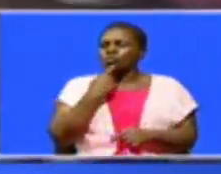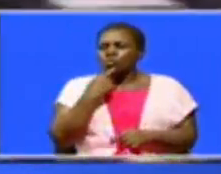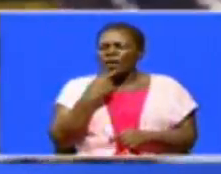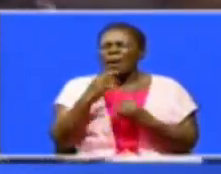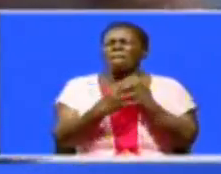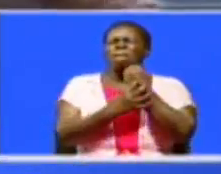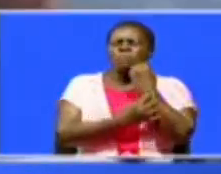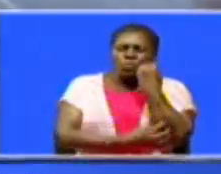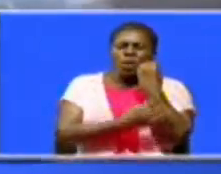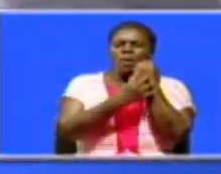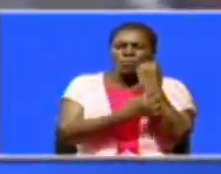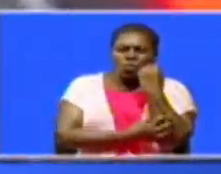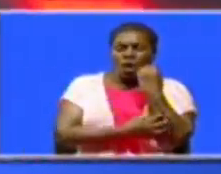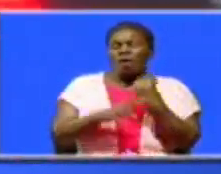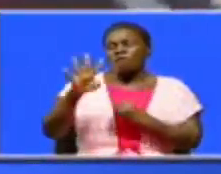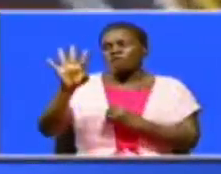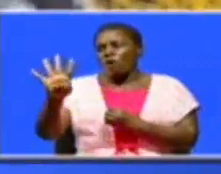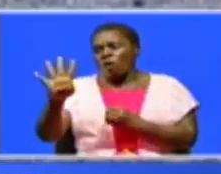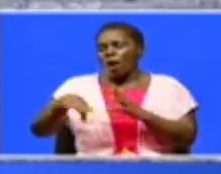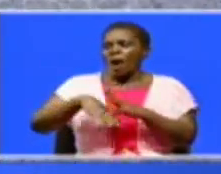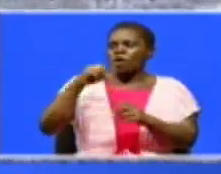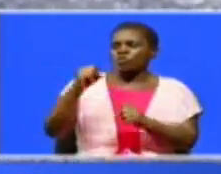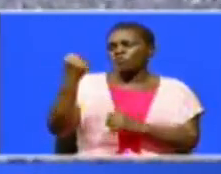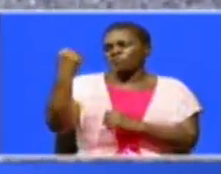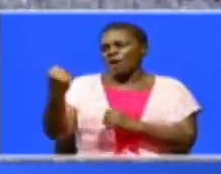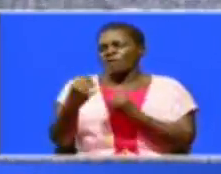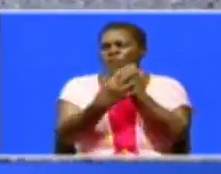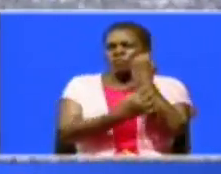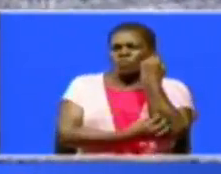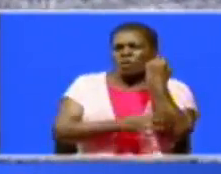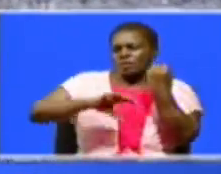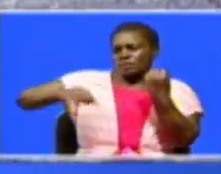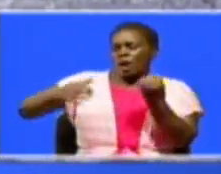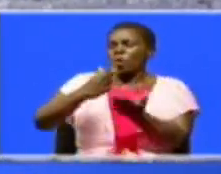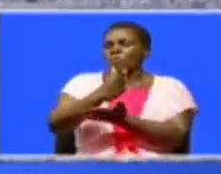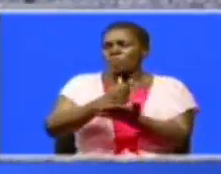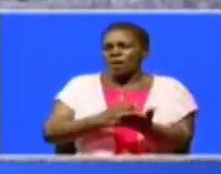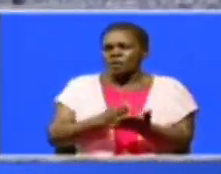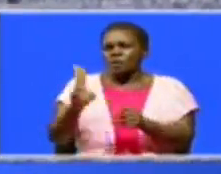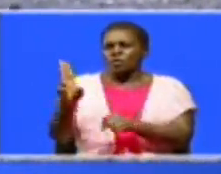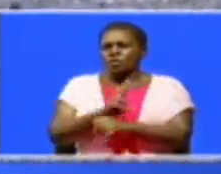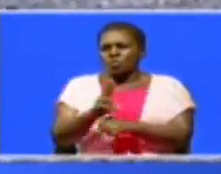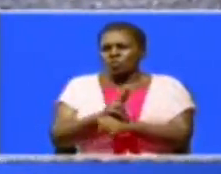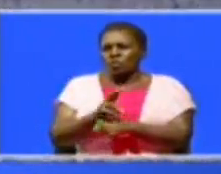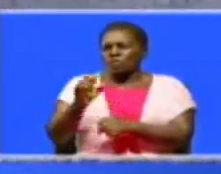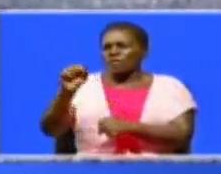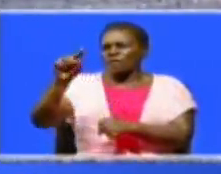as the poorest, where 4 in 5 people are poor, with those in the urban parts of the county spending less than